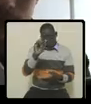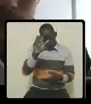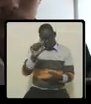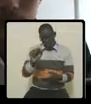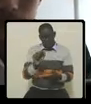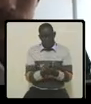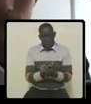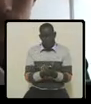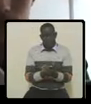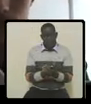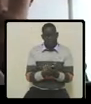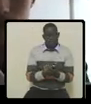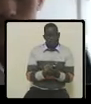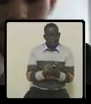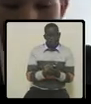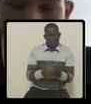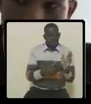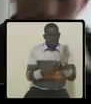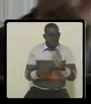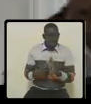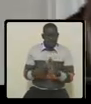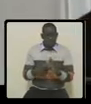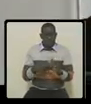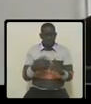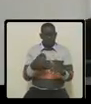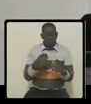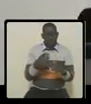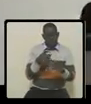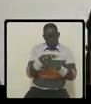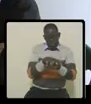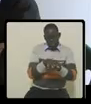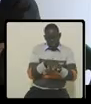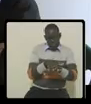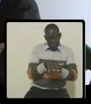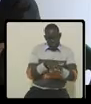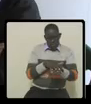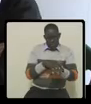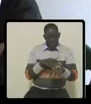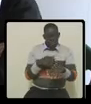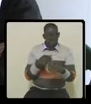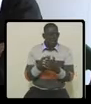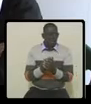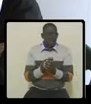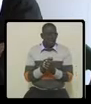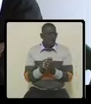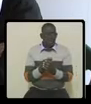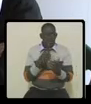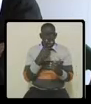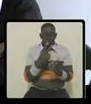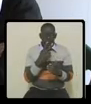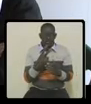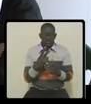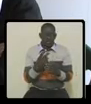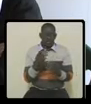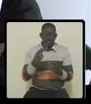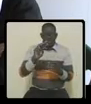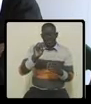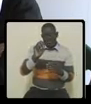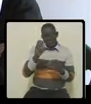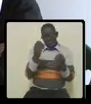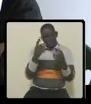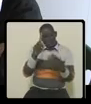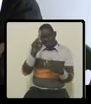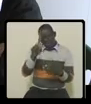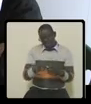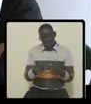remember, folding occurs below the crust. These folds are only slowly and gradually uncovered. They become visible only after thousands of years